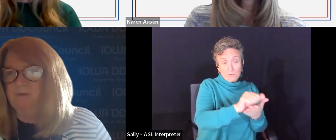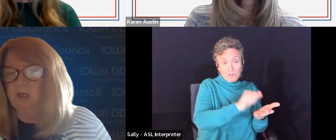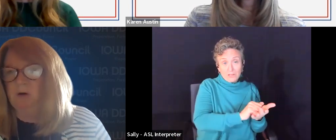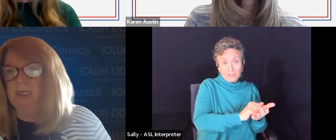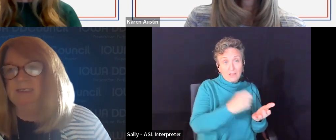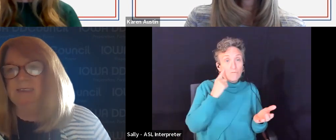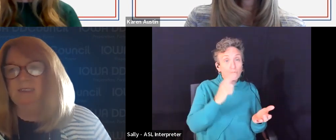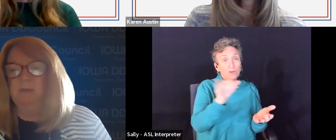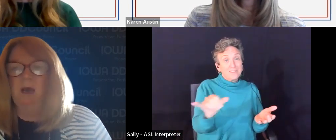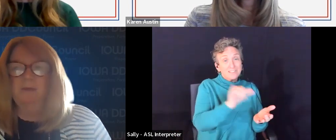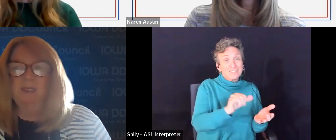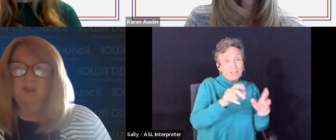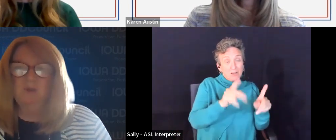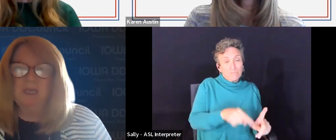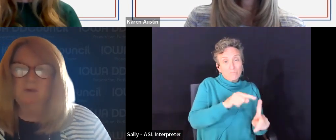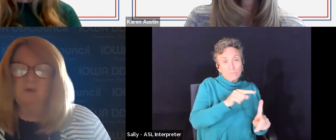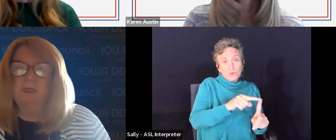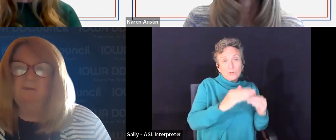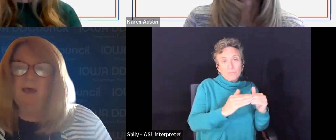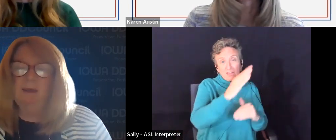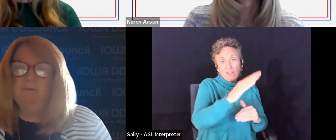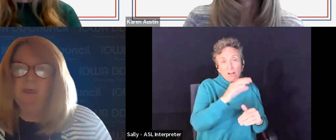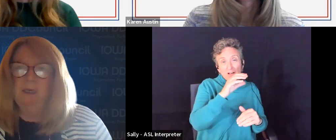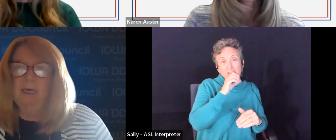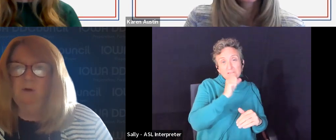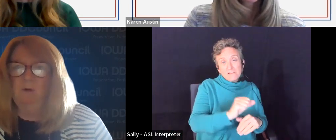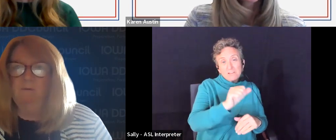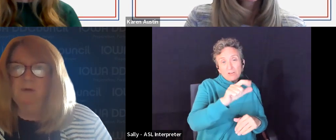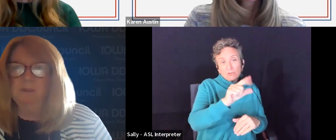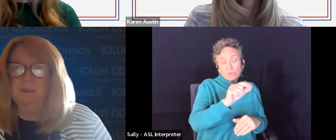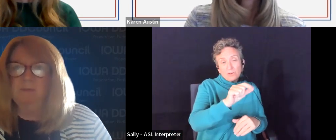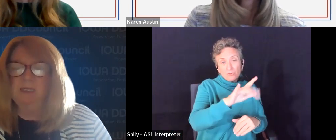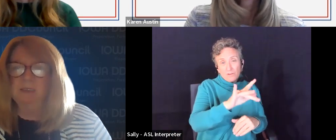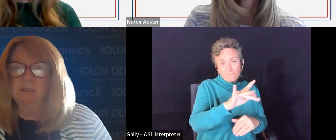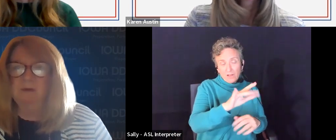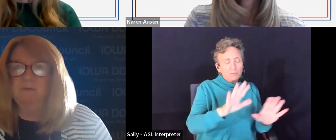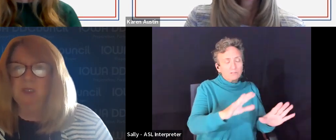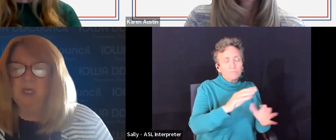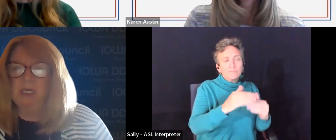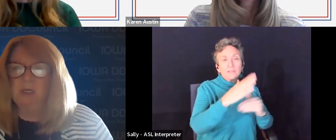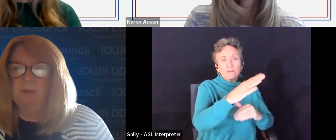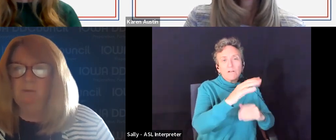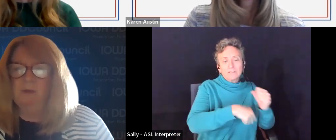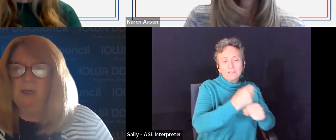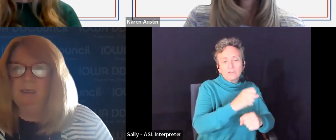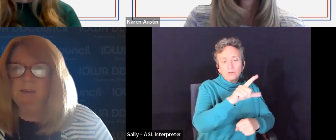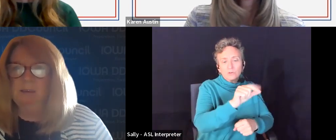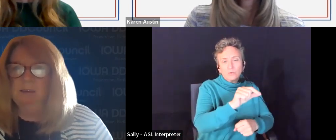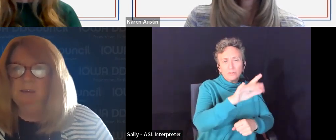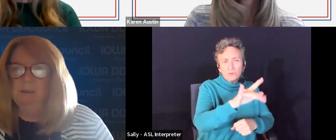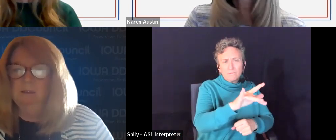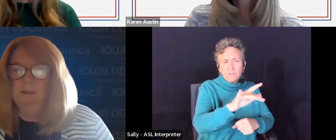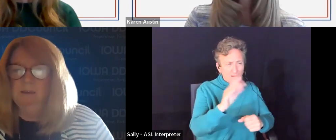same beneficiary exists beyond the year 2025? I don't know if there's somebody if there's a change coming with